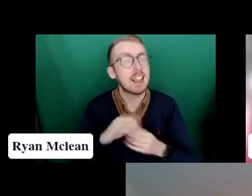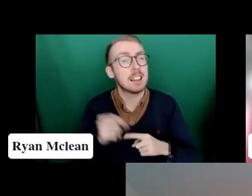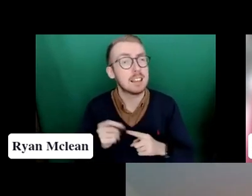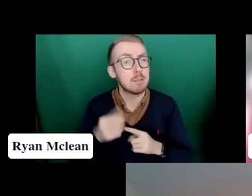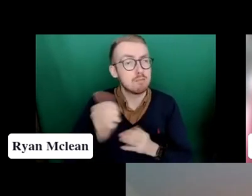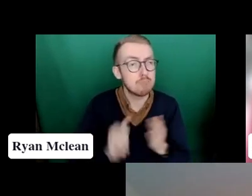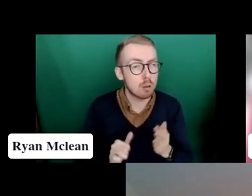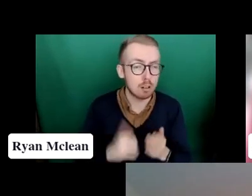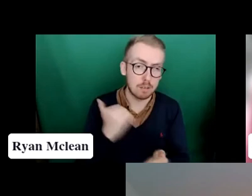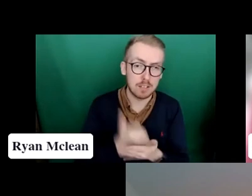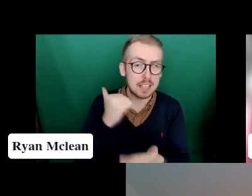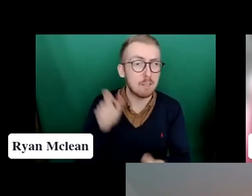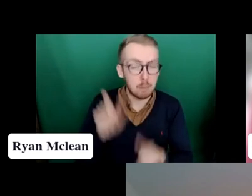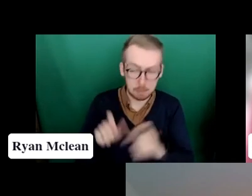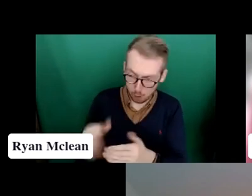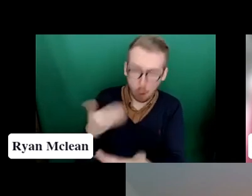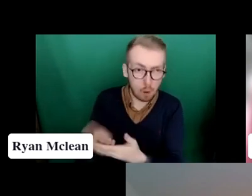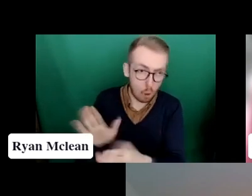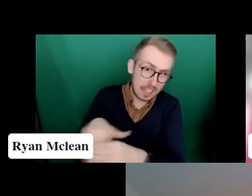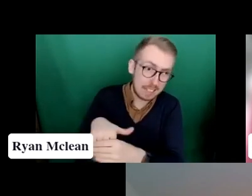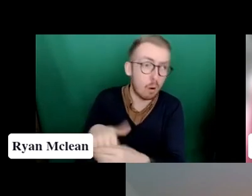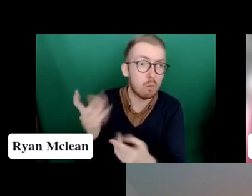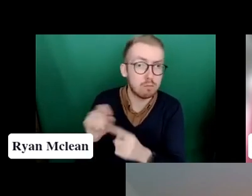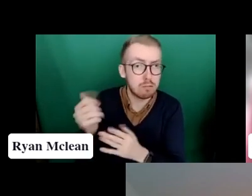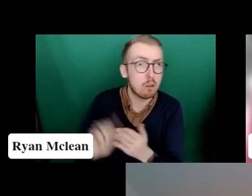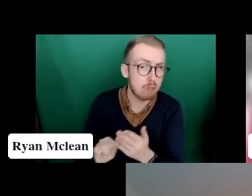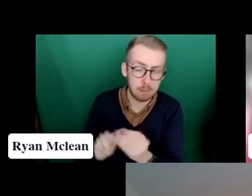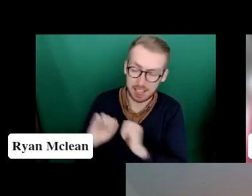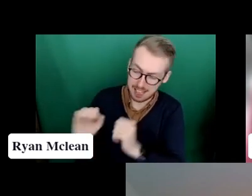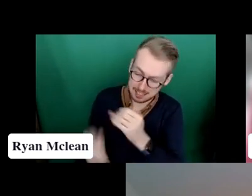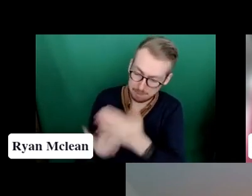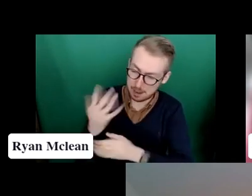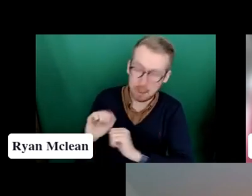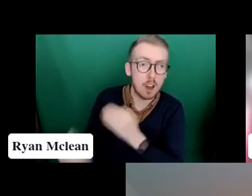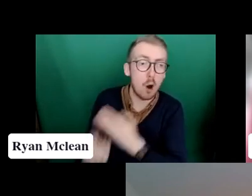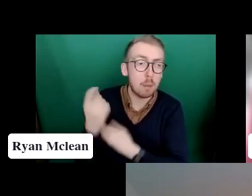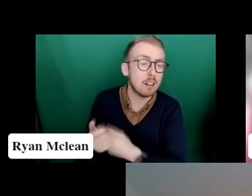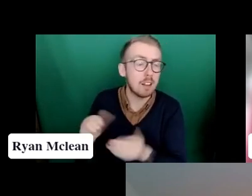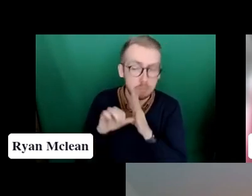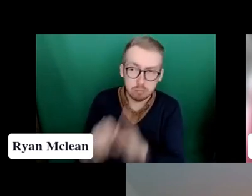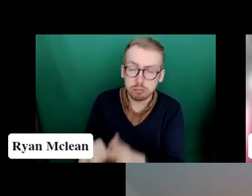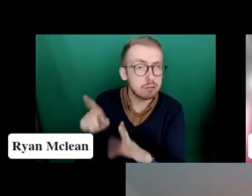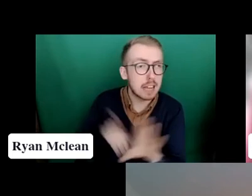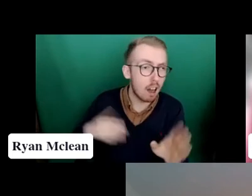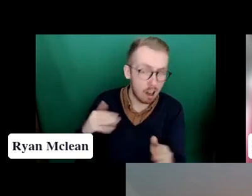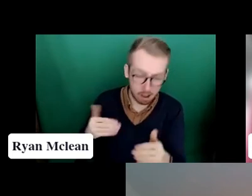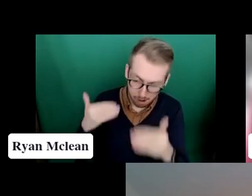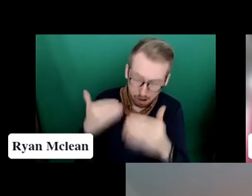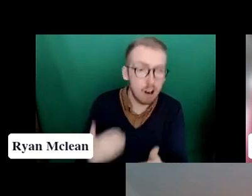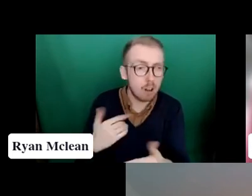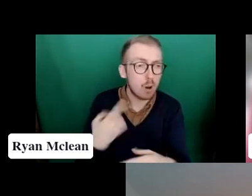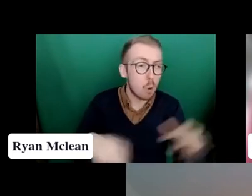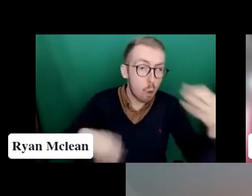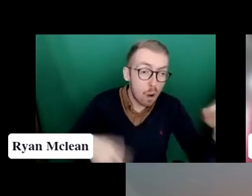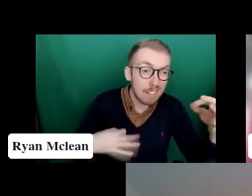the people that are on them. You know, the development, the opportunity, it's a tough year. If it's a year, you know, it's a lot. You're doing qualification, you're